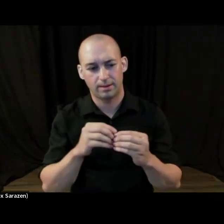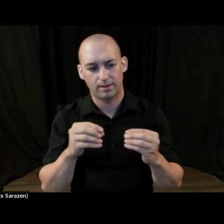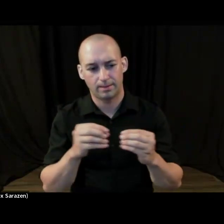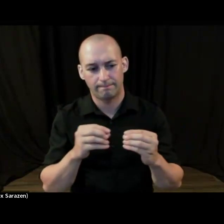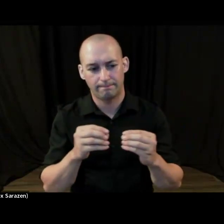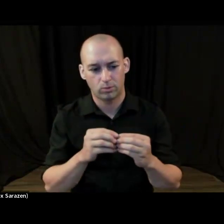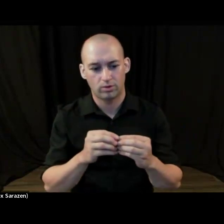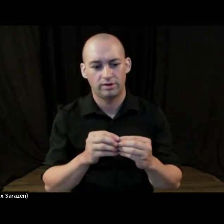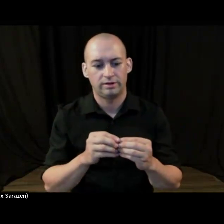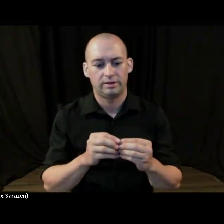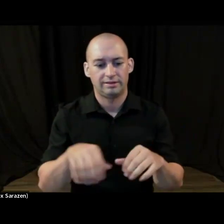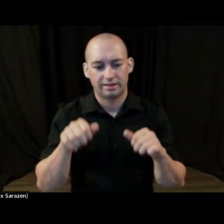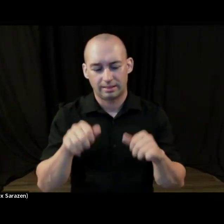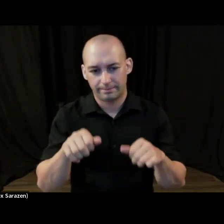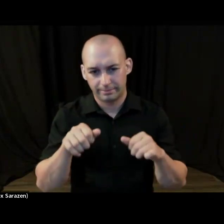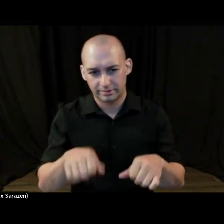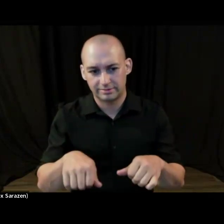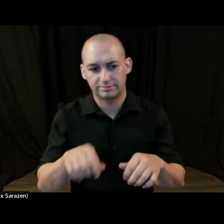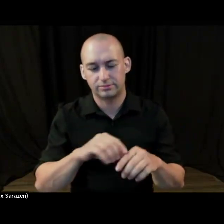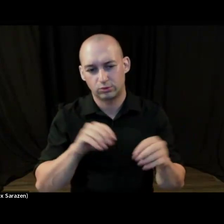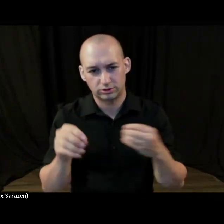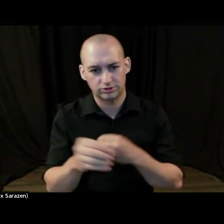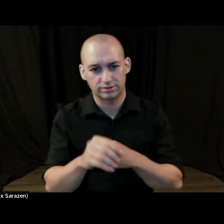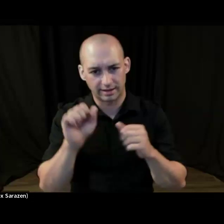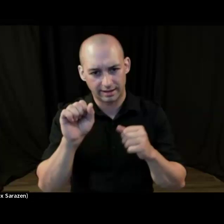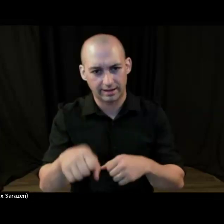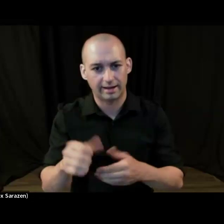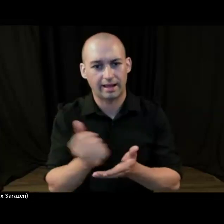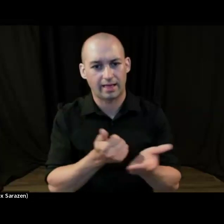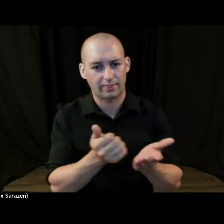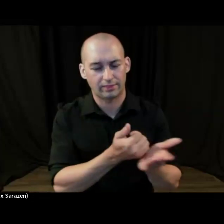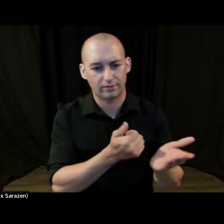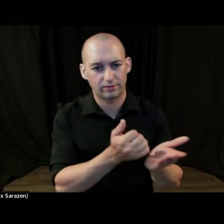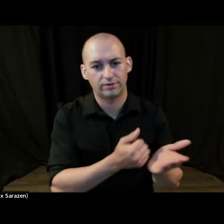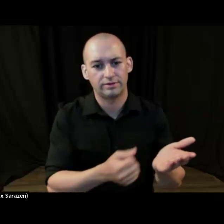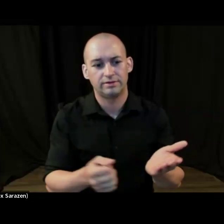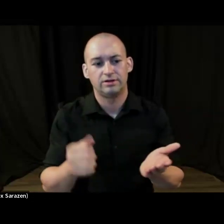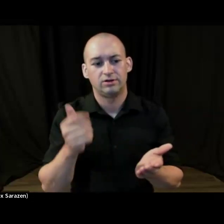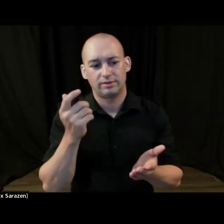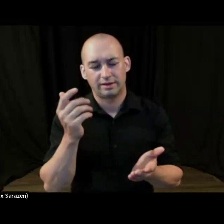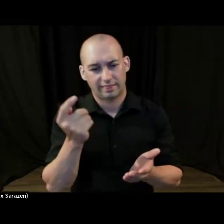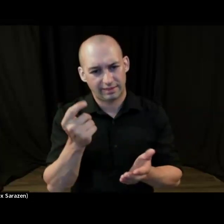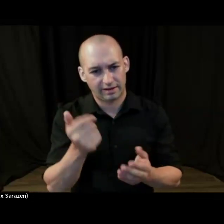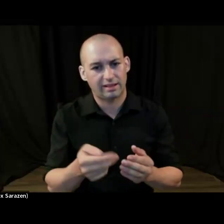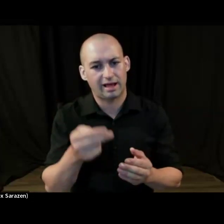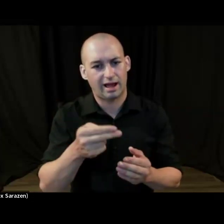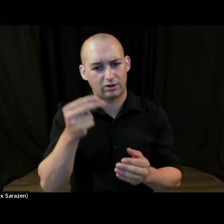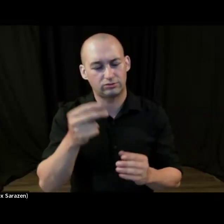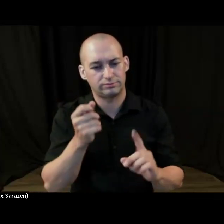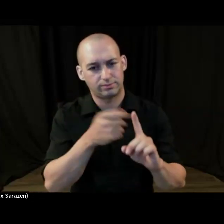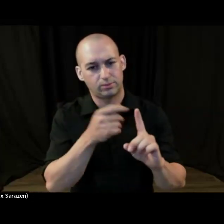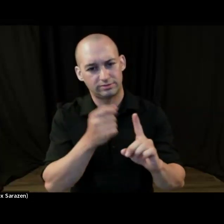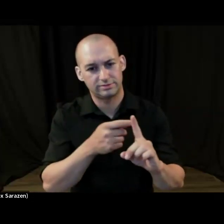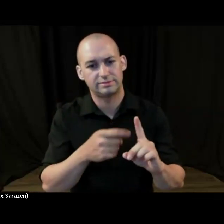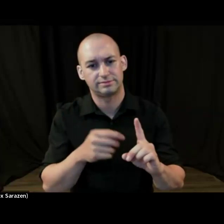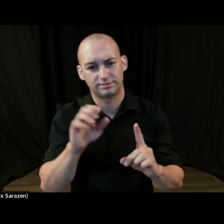an eligible entity can gather, you get a little bump in the scoring criteria, and you'll see